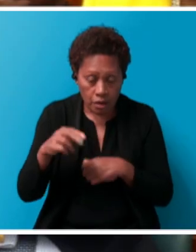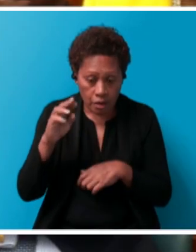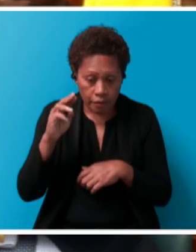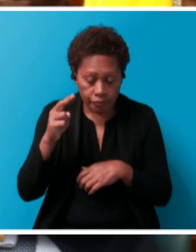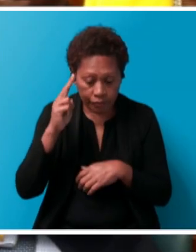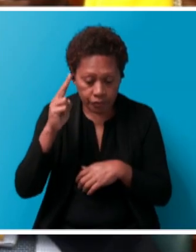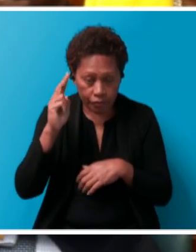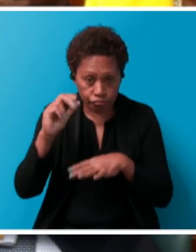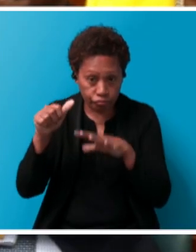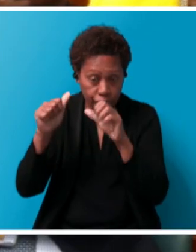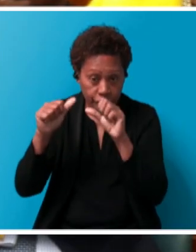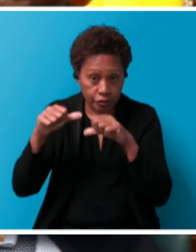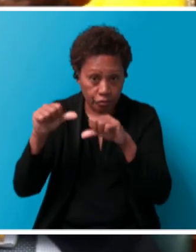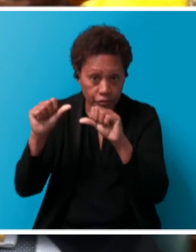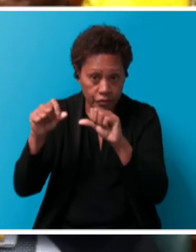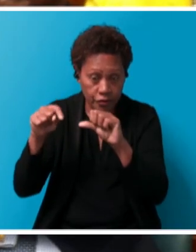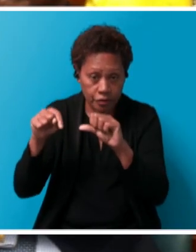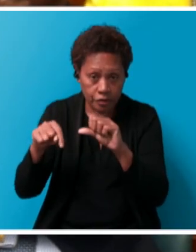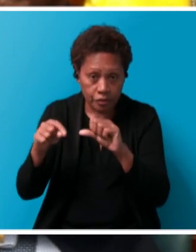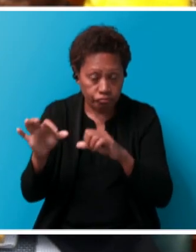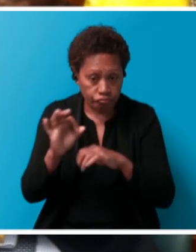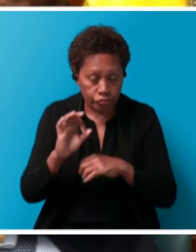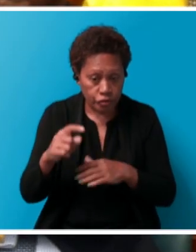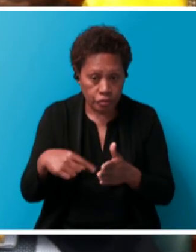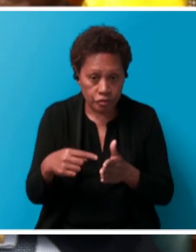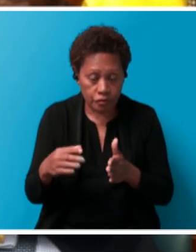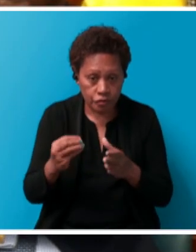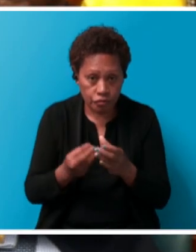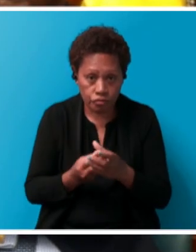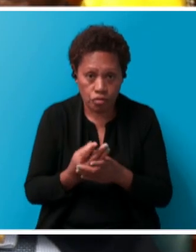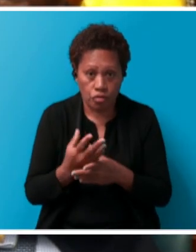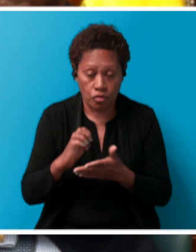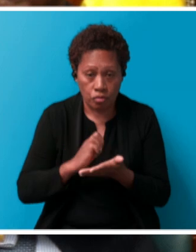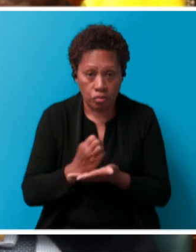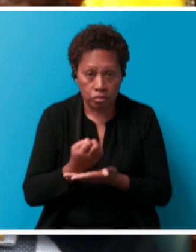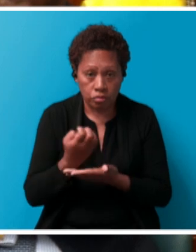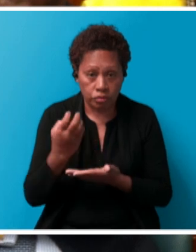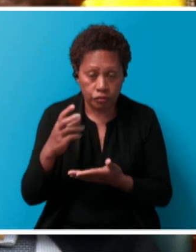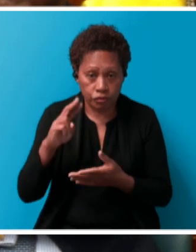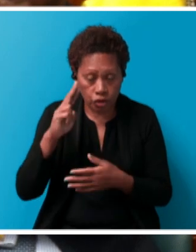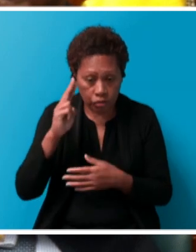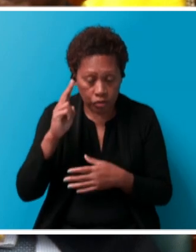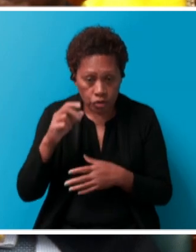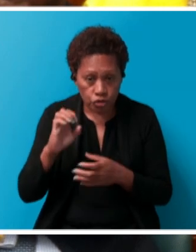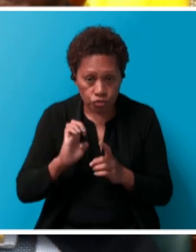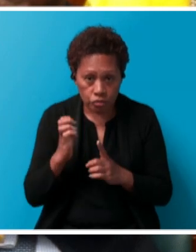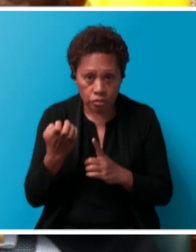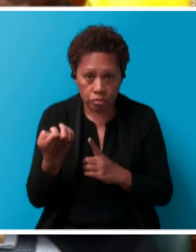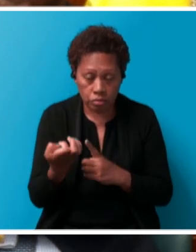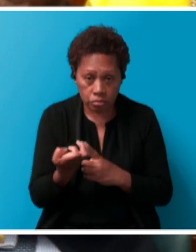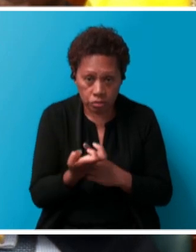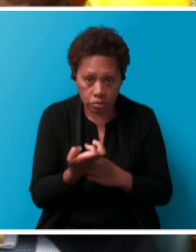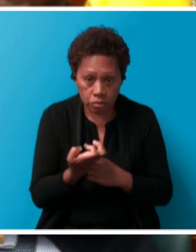development. Our energy sector is shaped not only by the growth of our economy, but also by our natural environment, our tropical